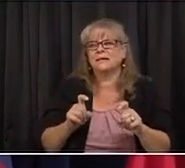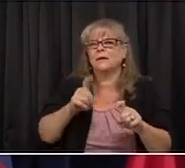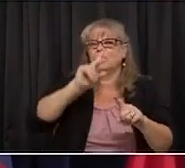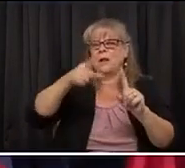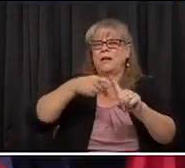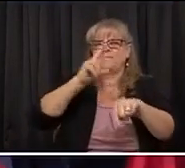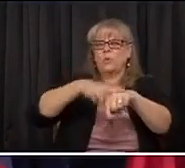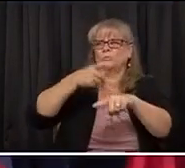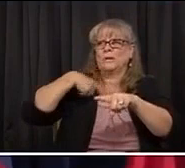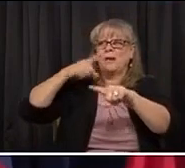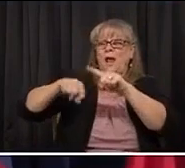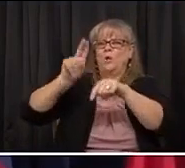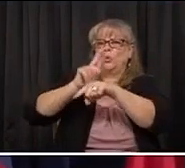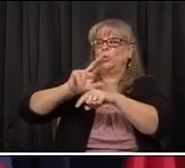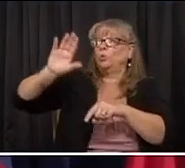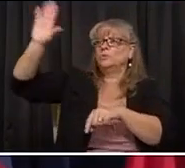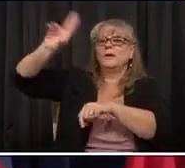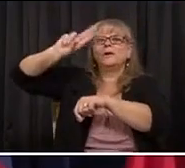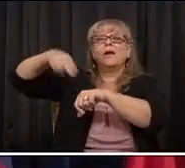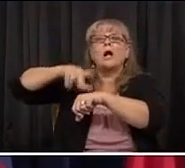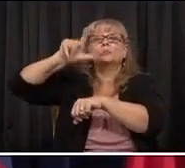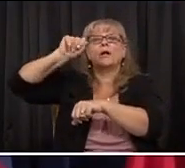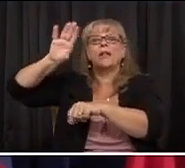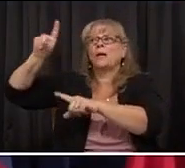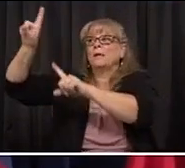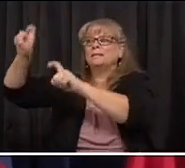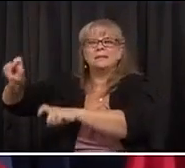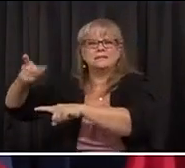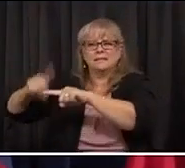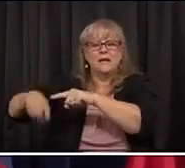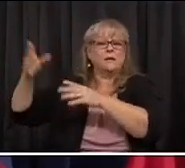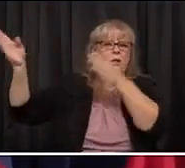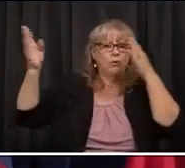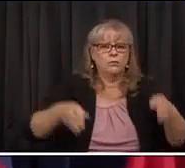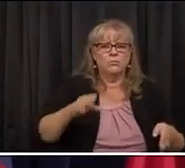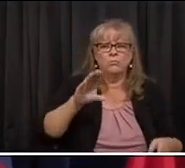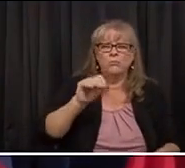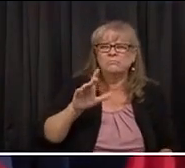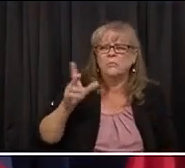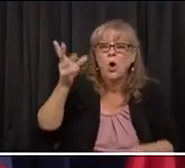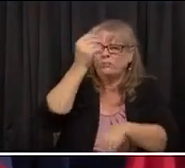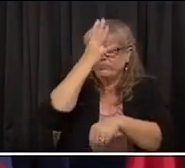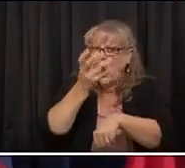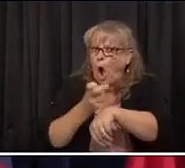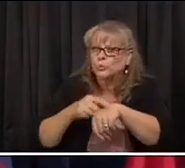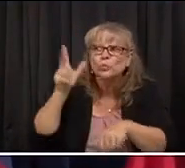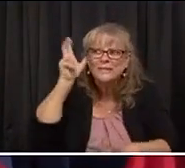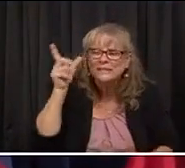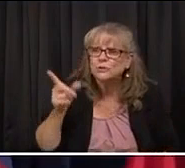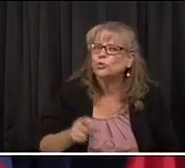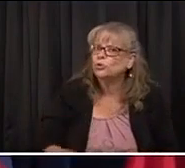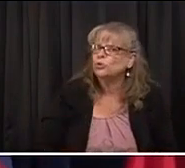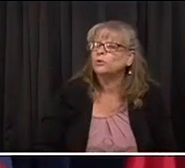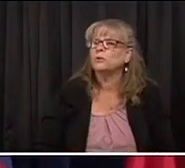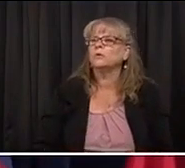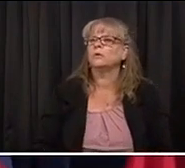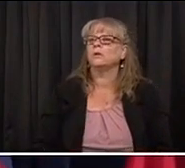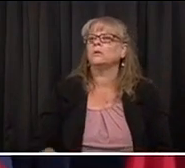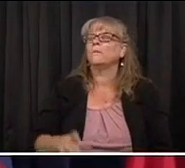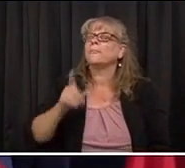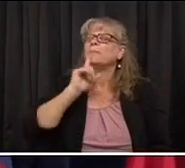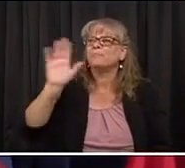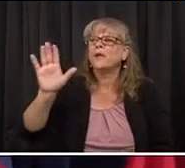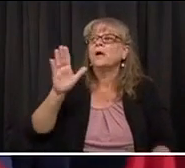on starting immediately. So some of them like National Jewish already online. The 3 big private ones that I